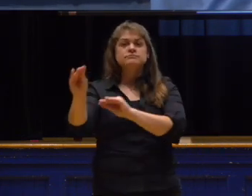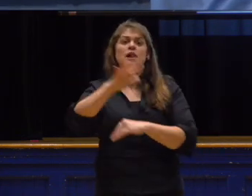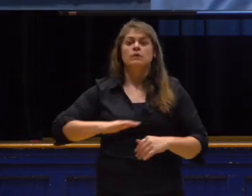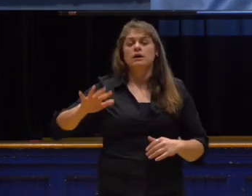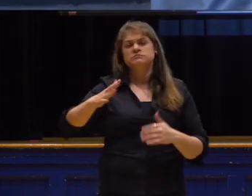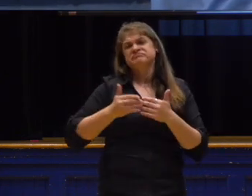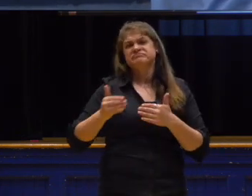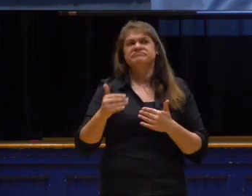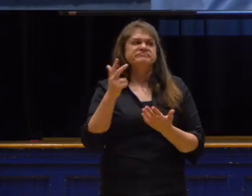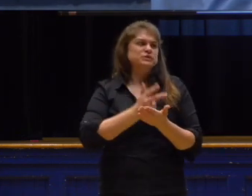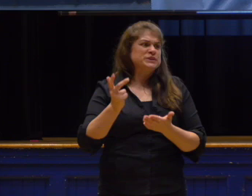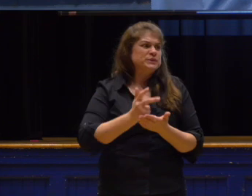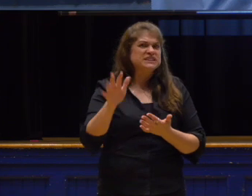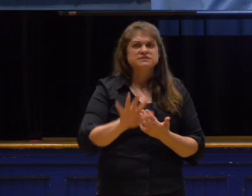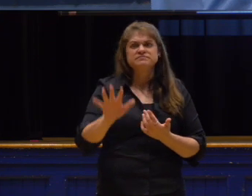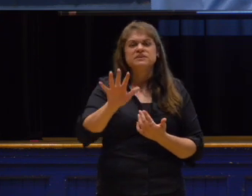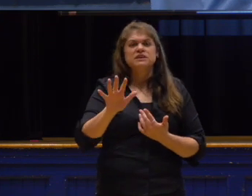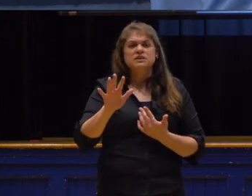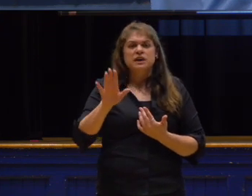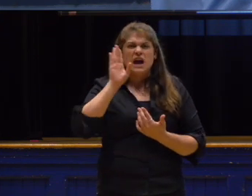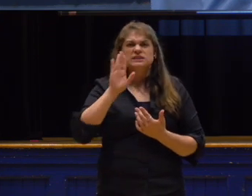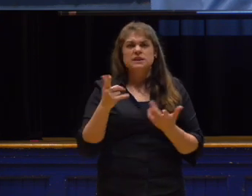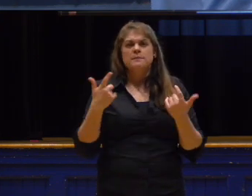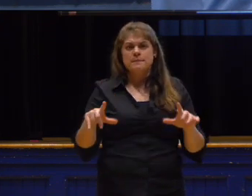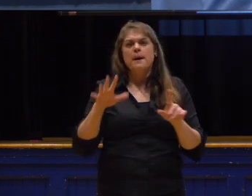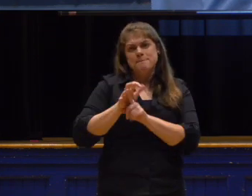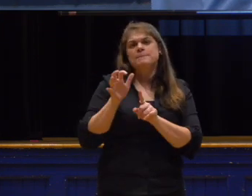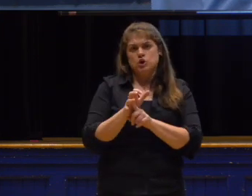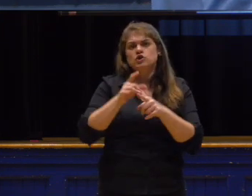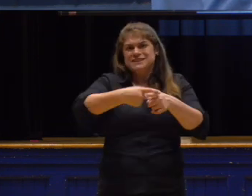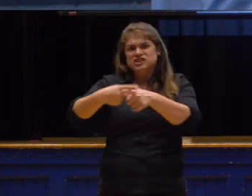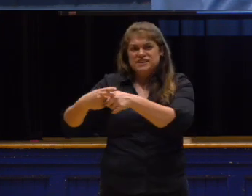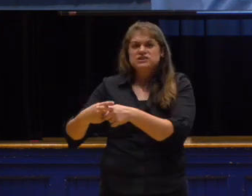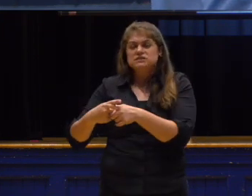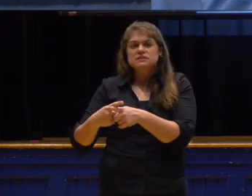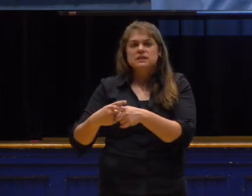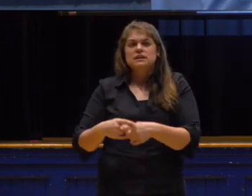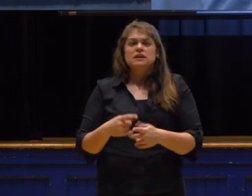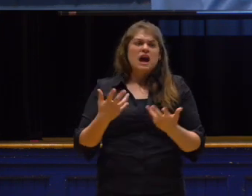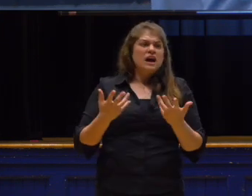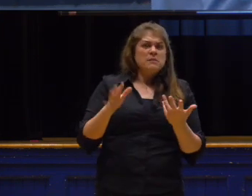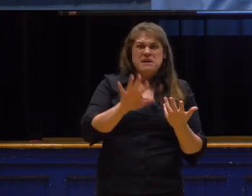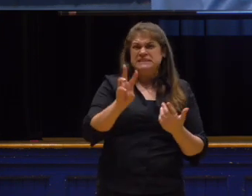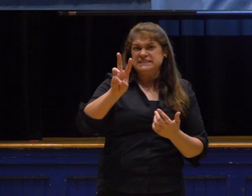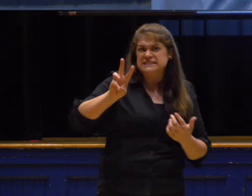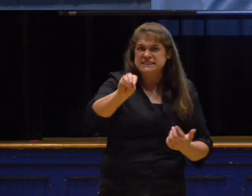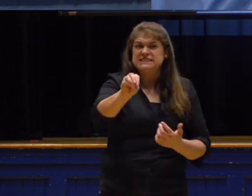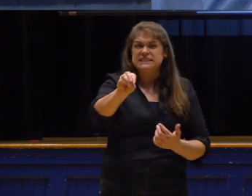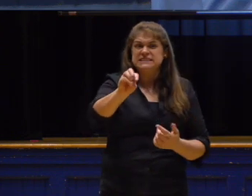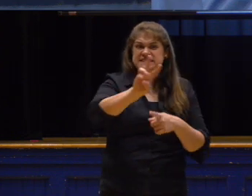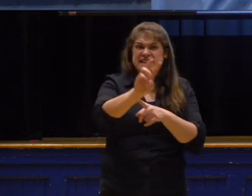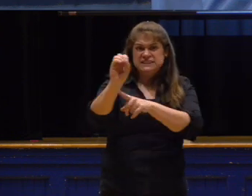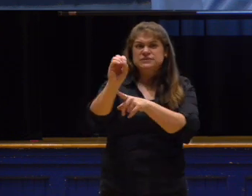start installing again probably in another 3 weeks at a lot of major intersections throughout the city. There's going to be, I want to say there's